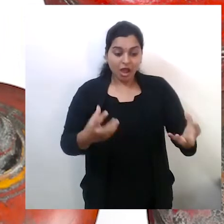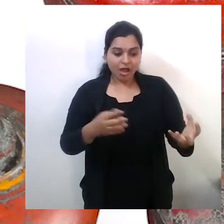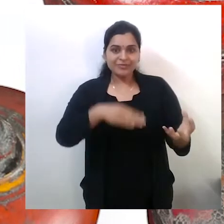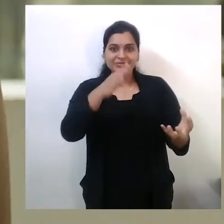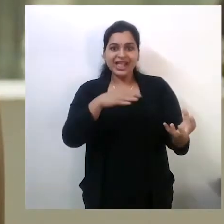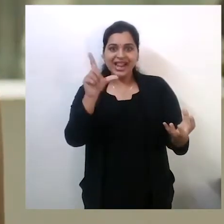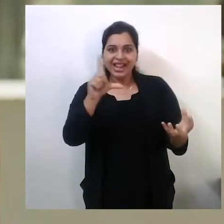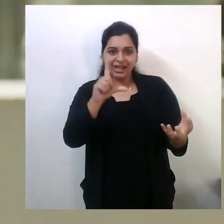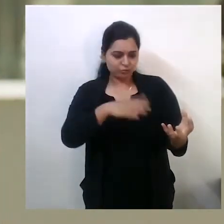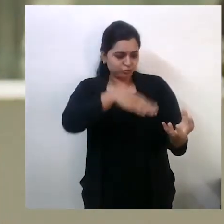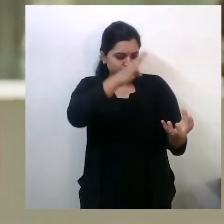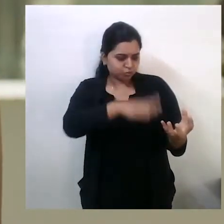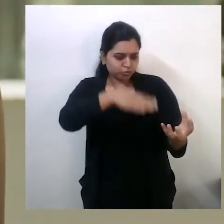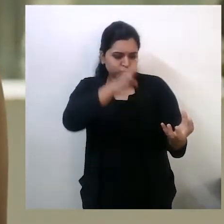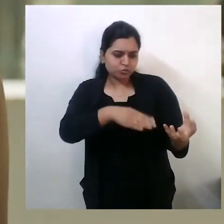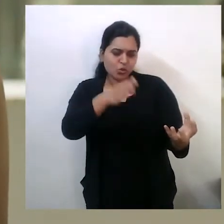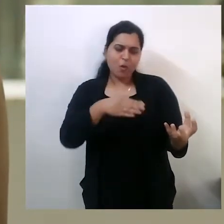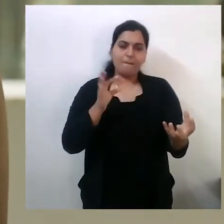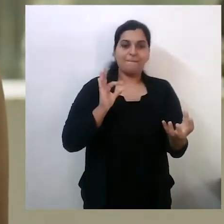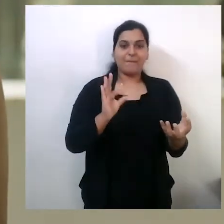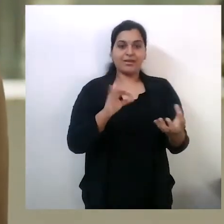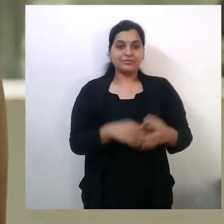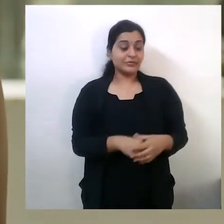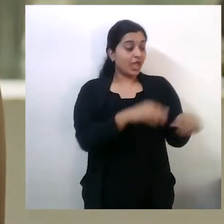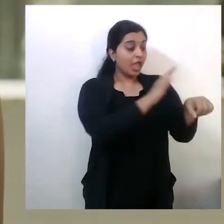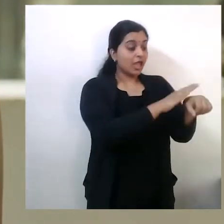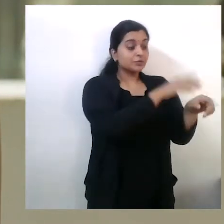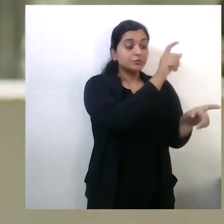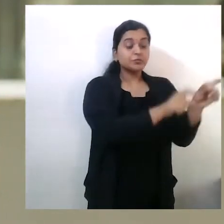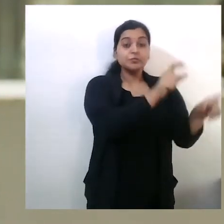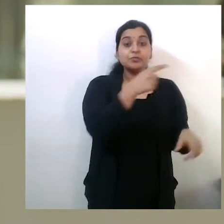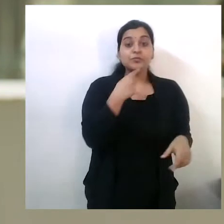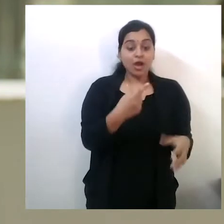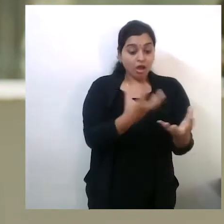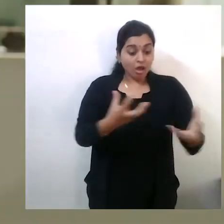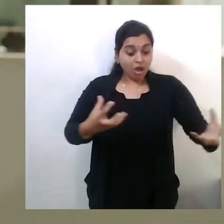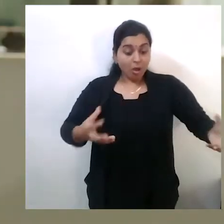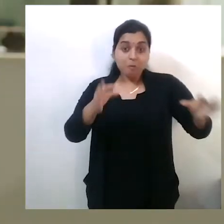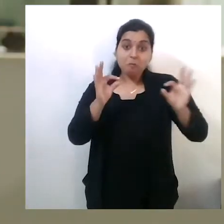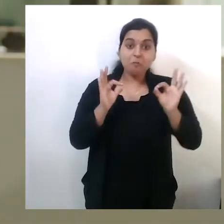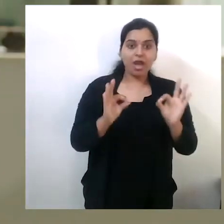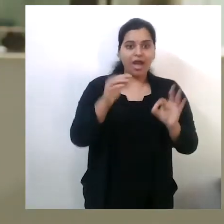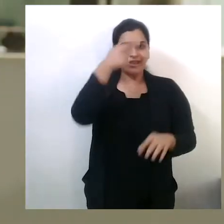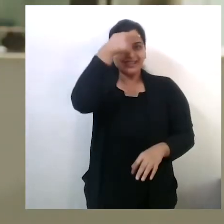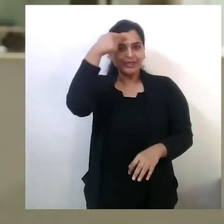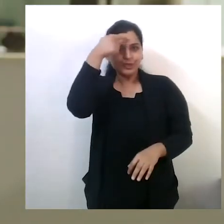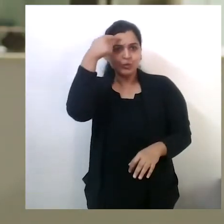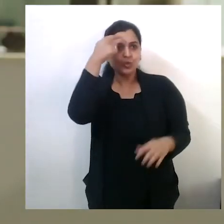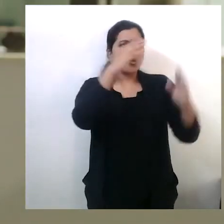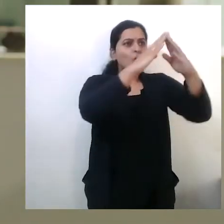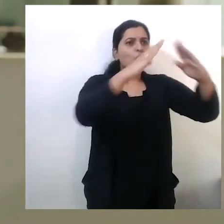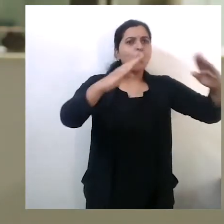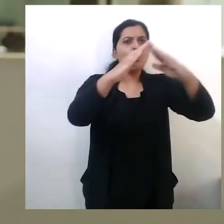here. Scholars state that wooden vessels were one of the most important design objects in India. Interiors of a simple